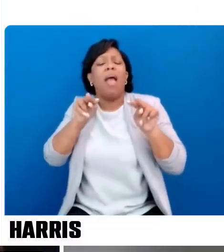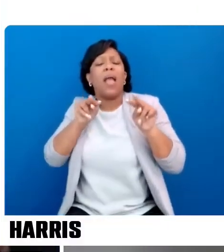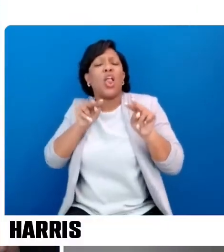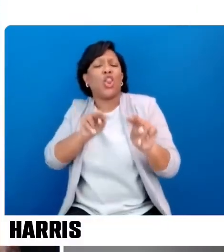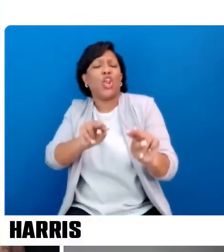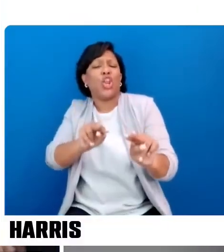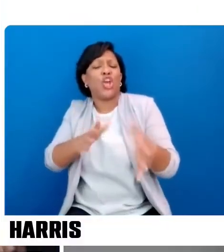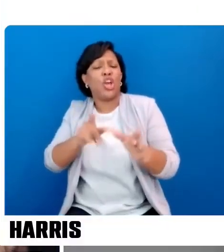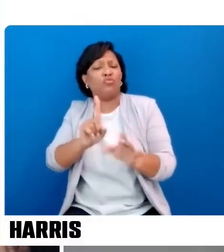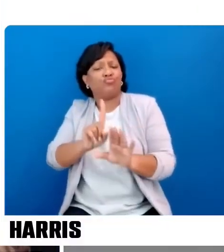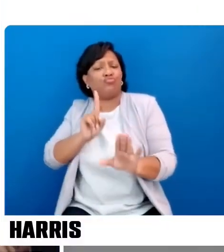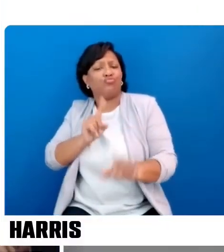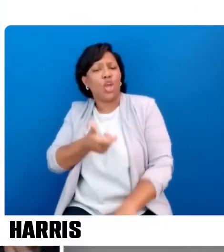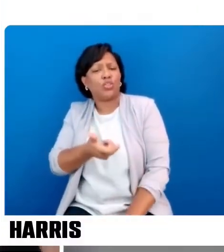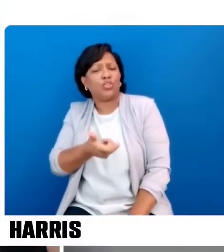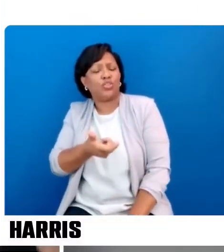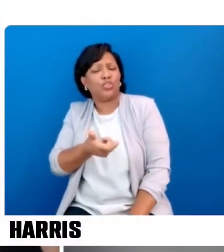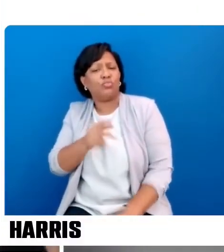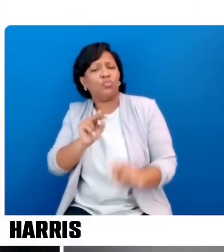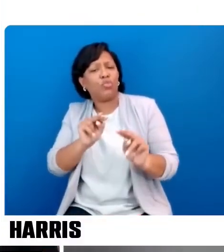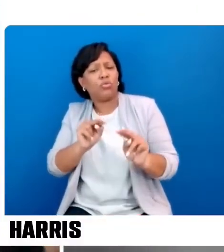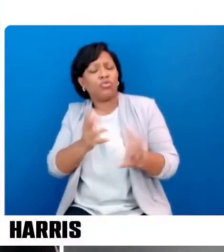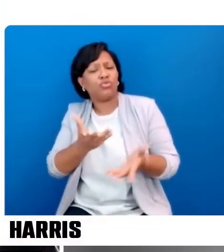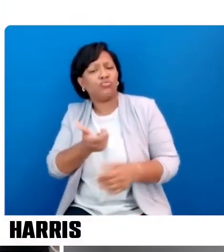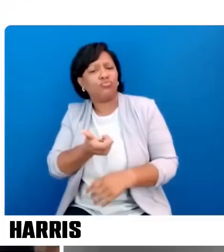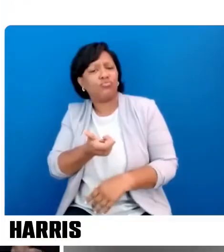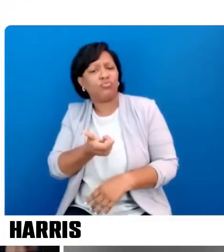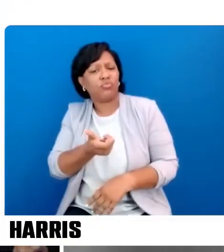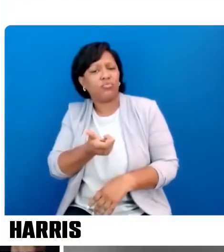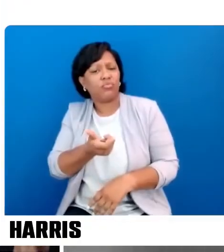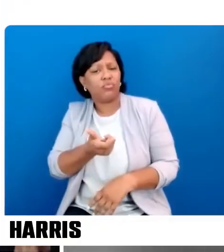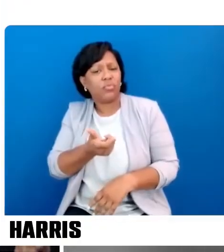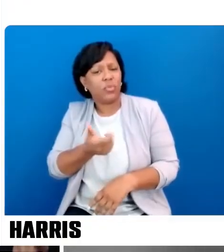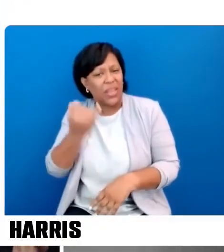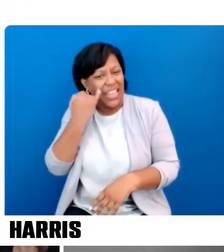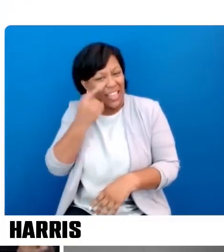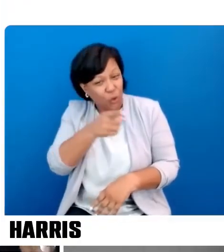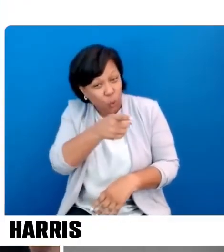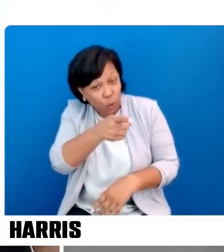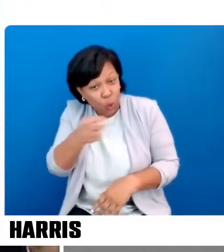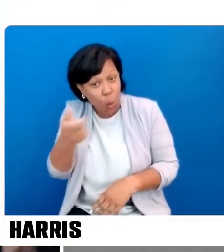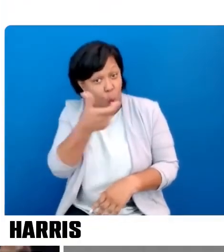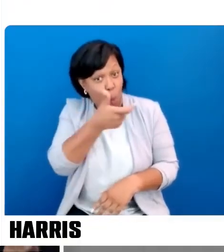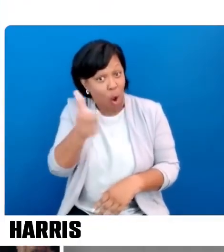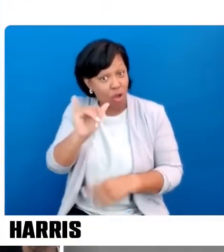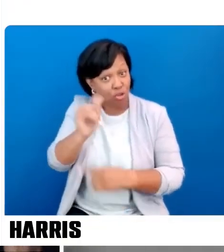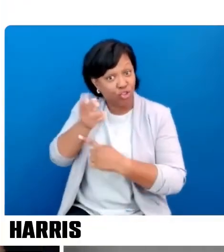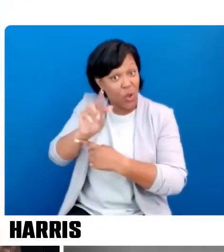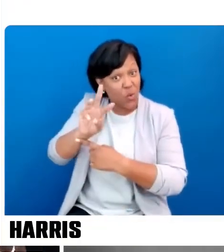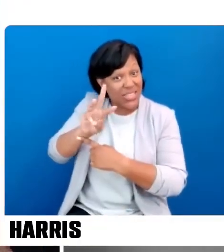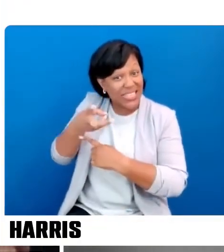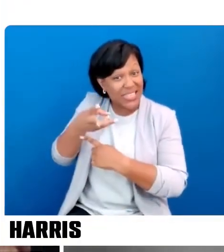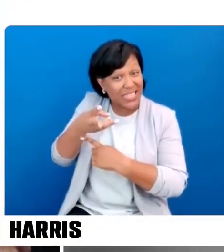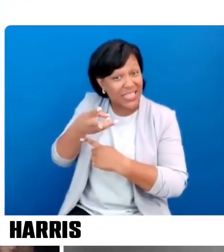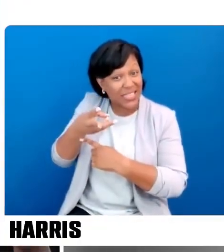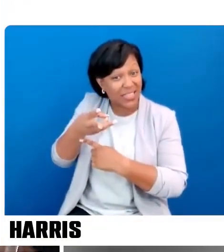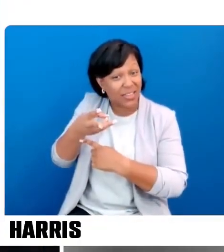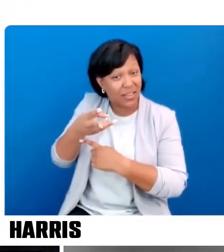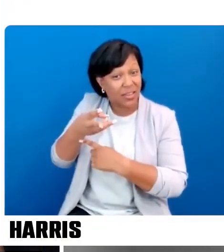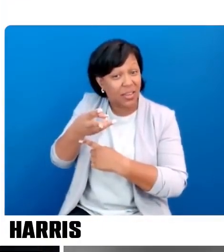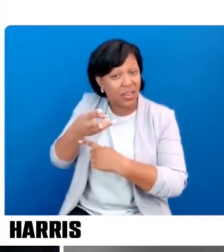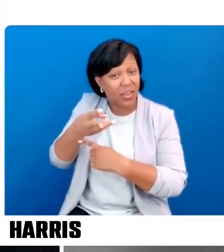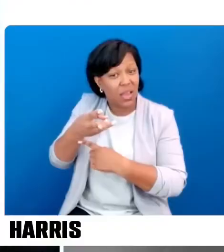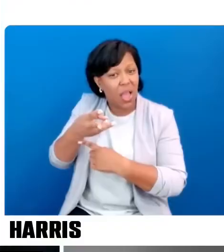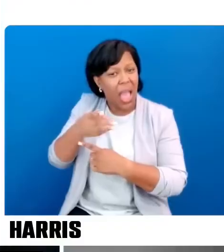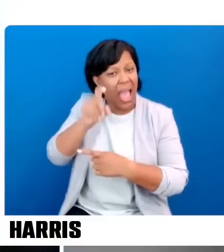6th was, I say, we don't have to go back. Let's not go back. We're not going back. It's